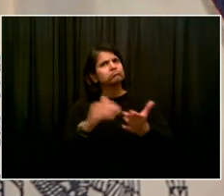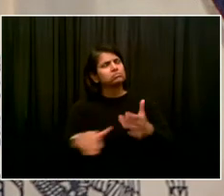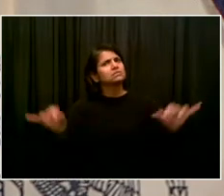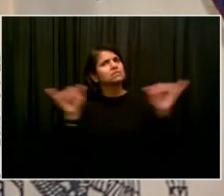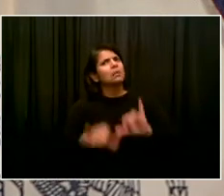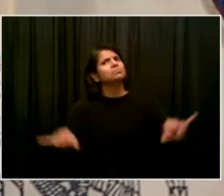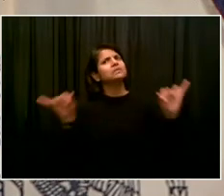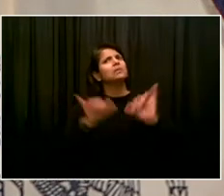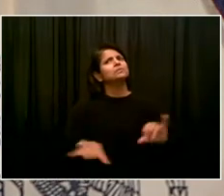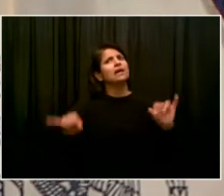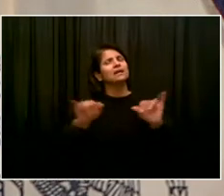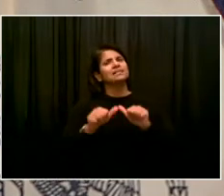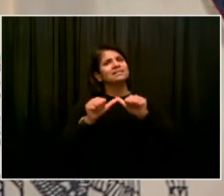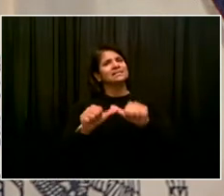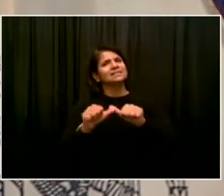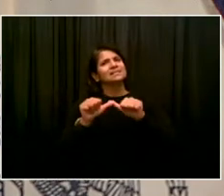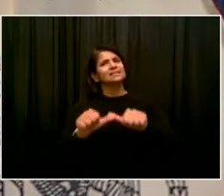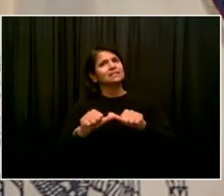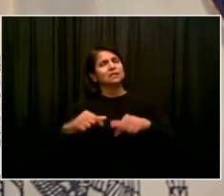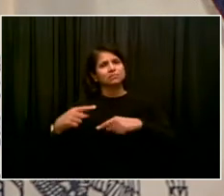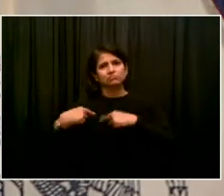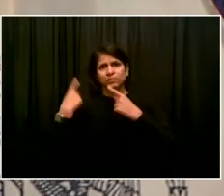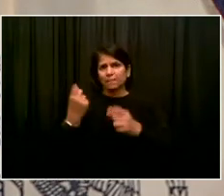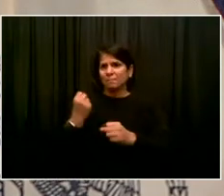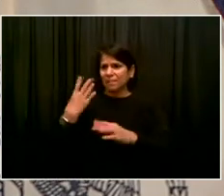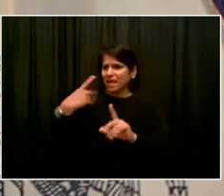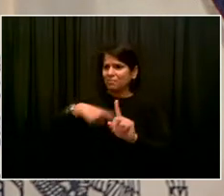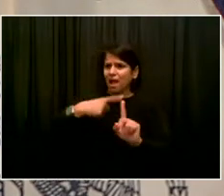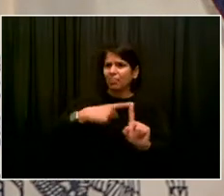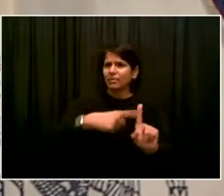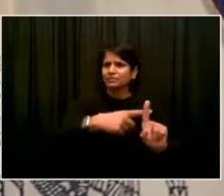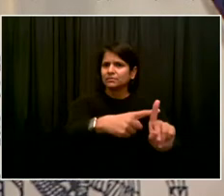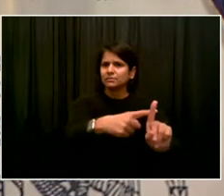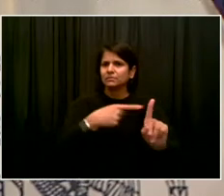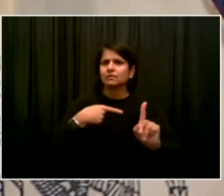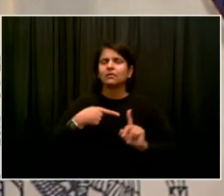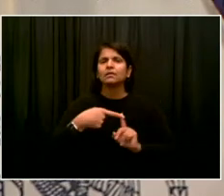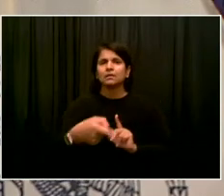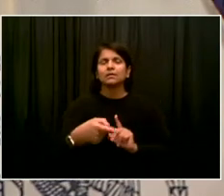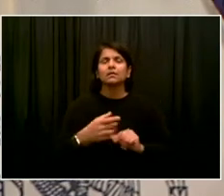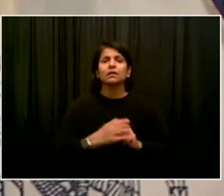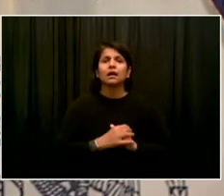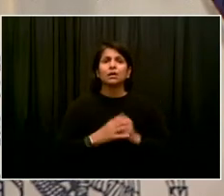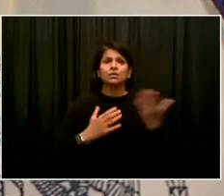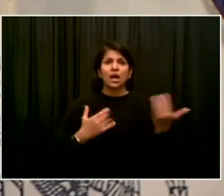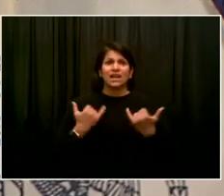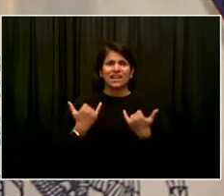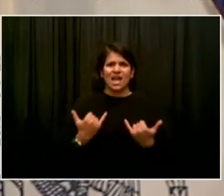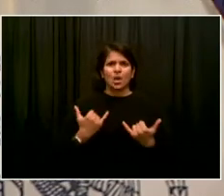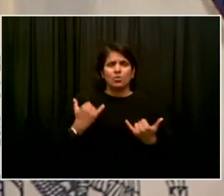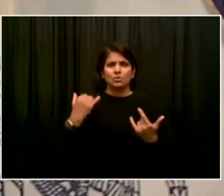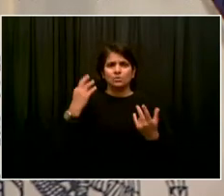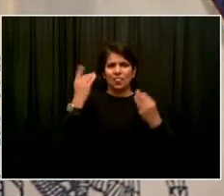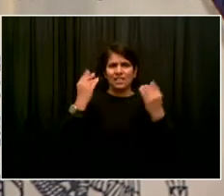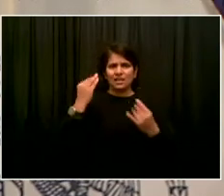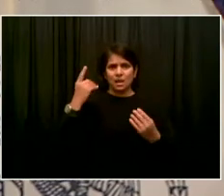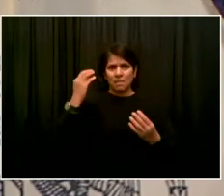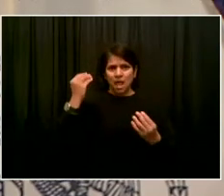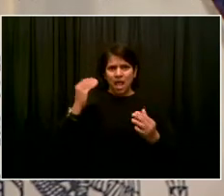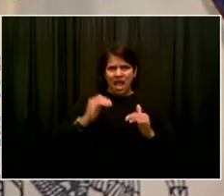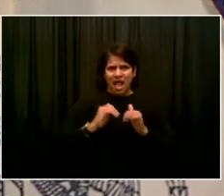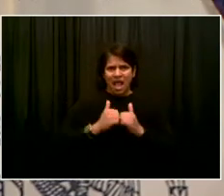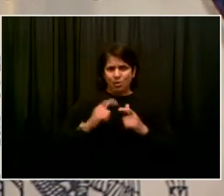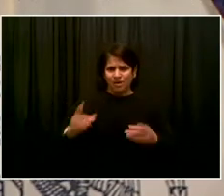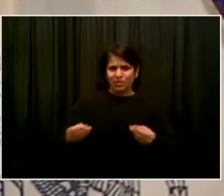when we are thinking about testing every week as it's been done in so